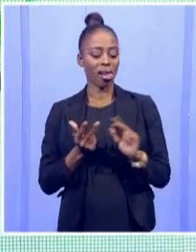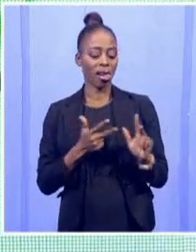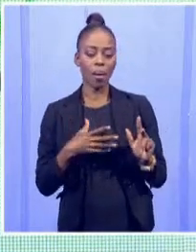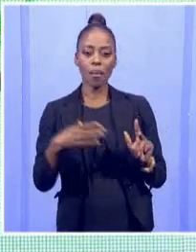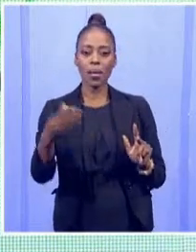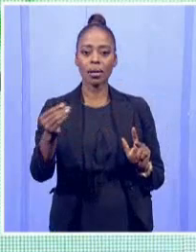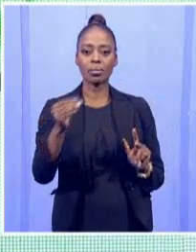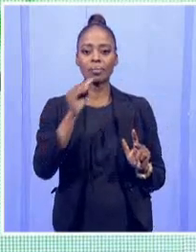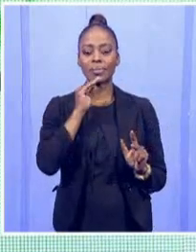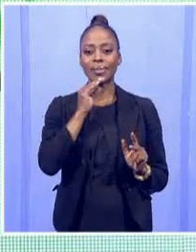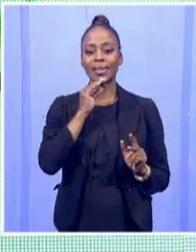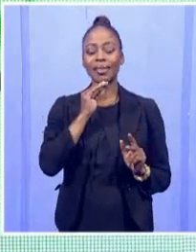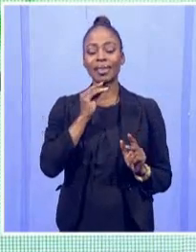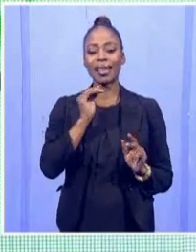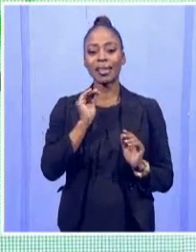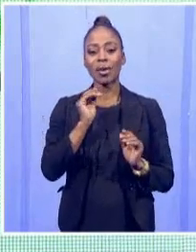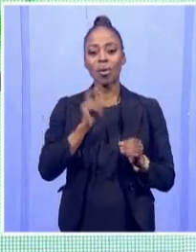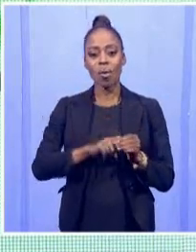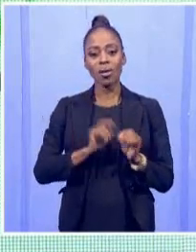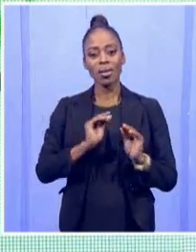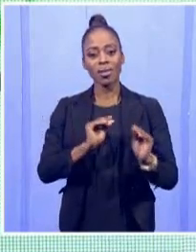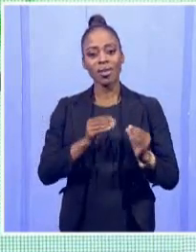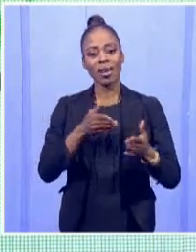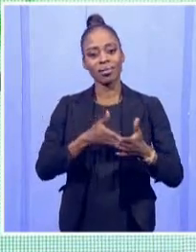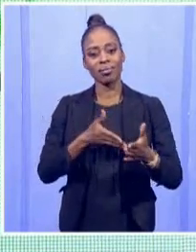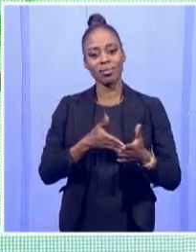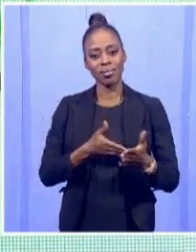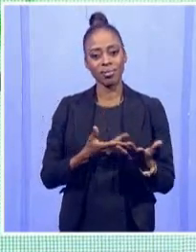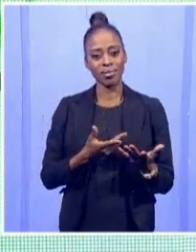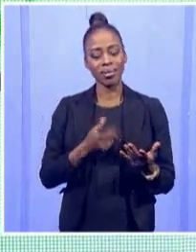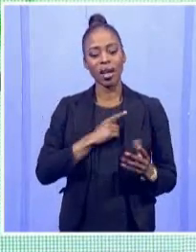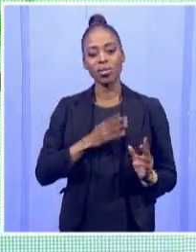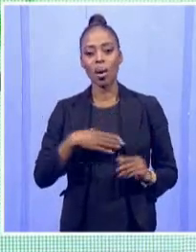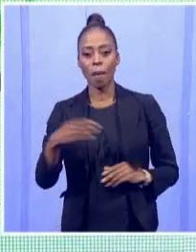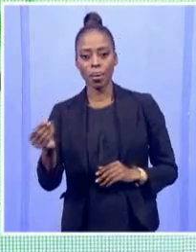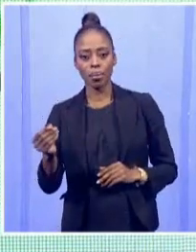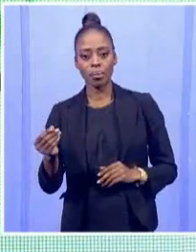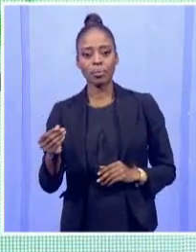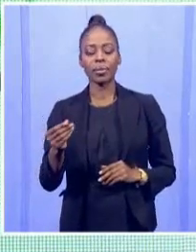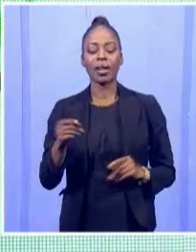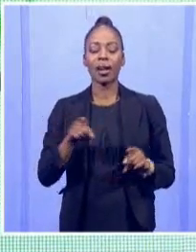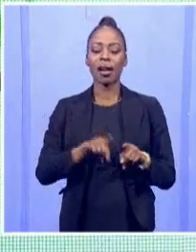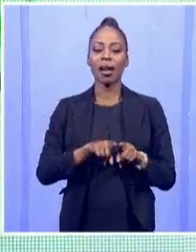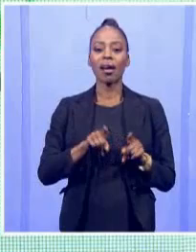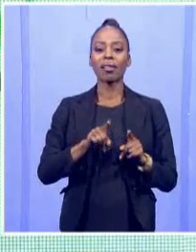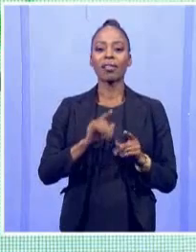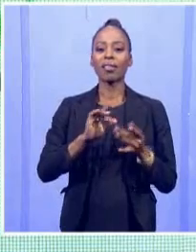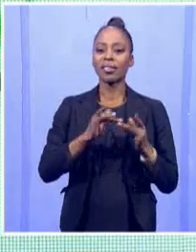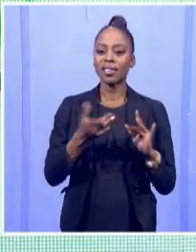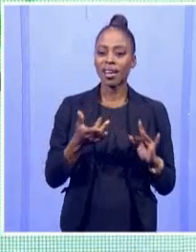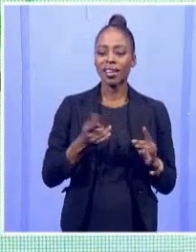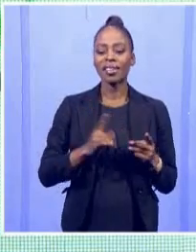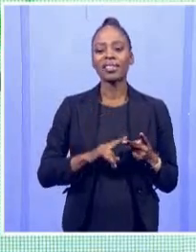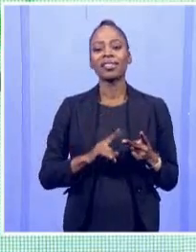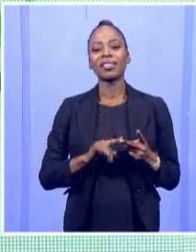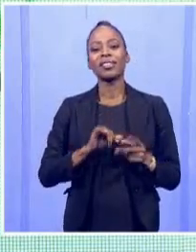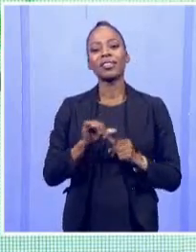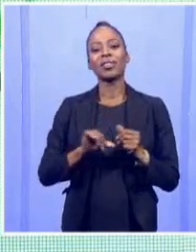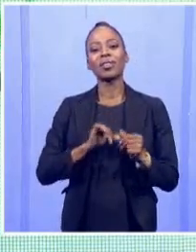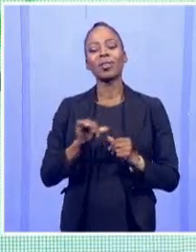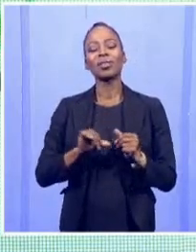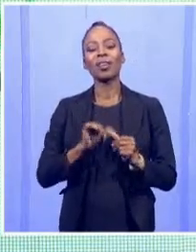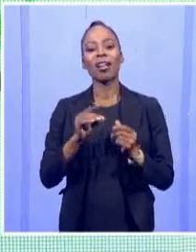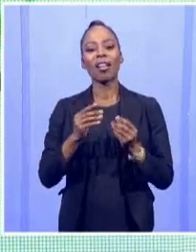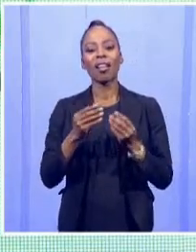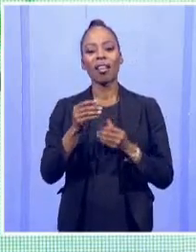to good quality education, access to just basic tools such as the internet, social